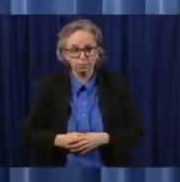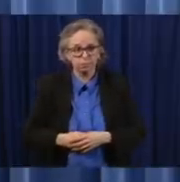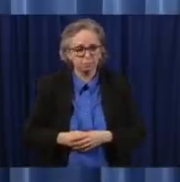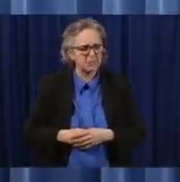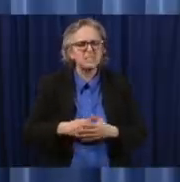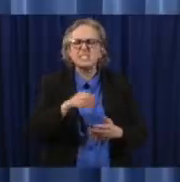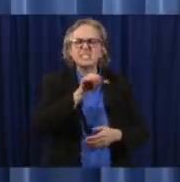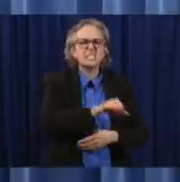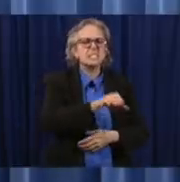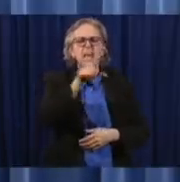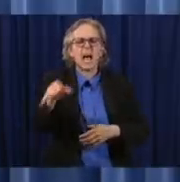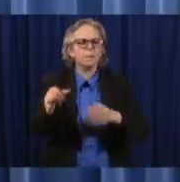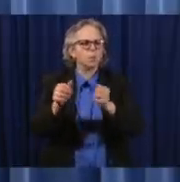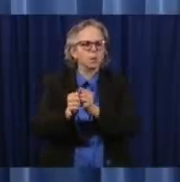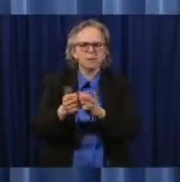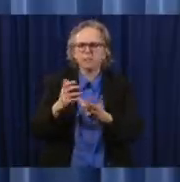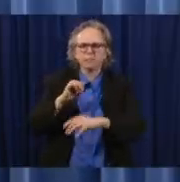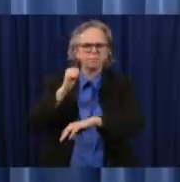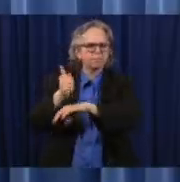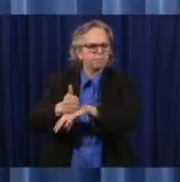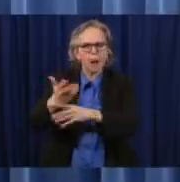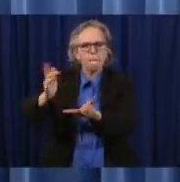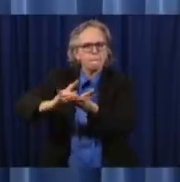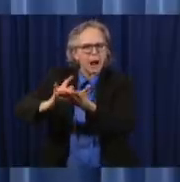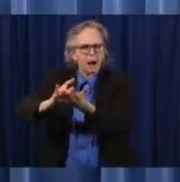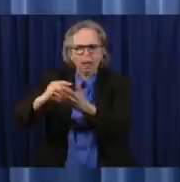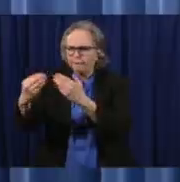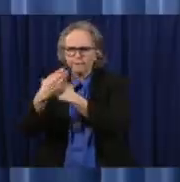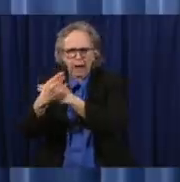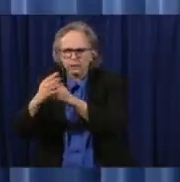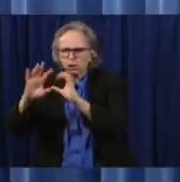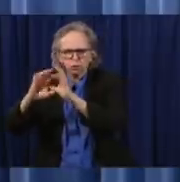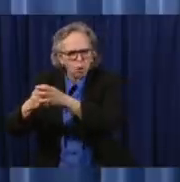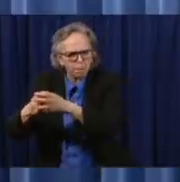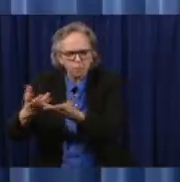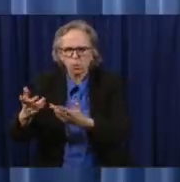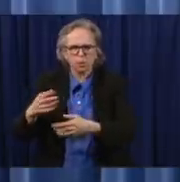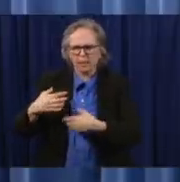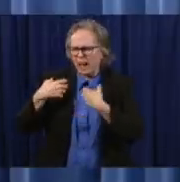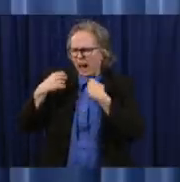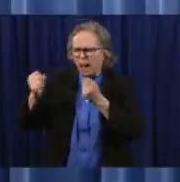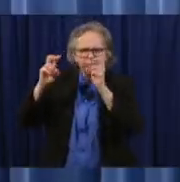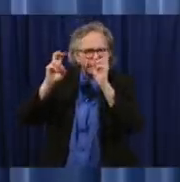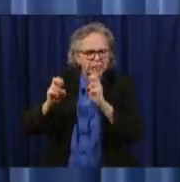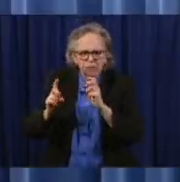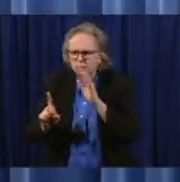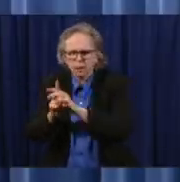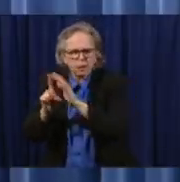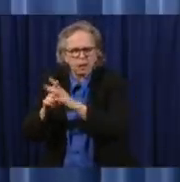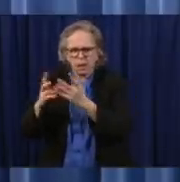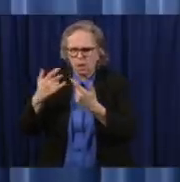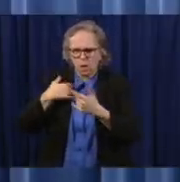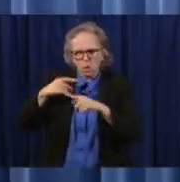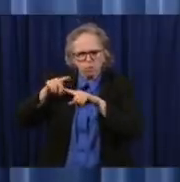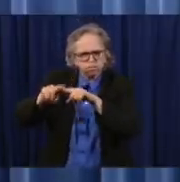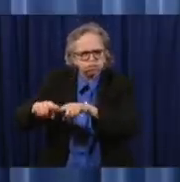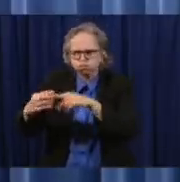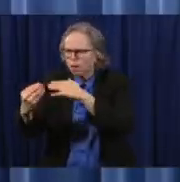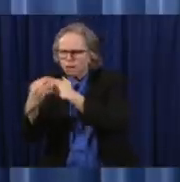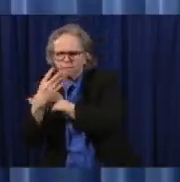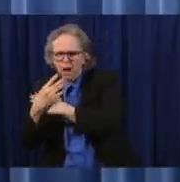a working group together on medical decisions and health issues, and continue to rely on that